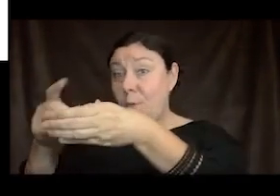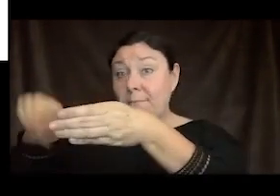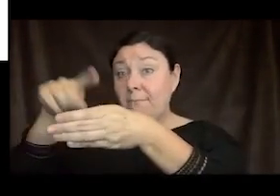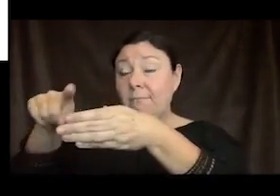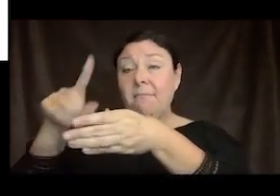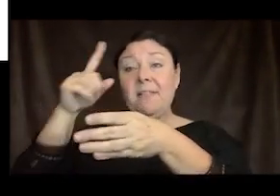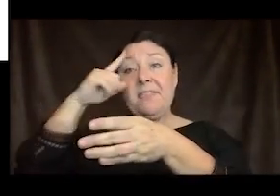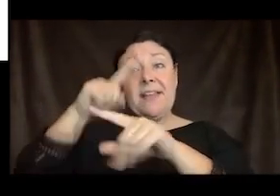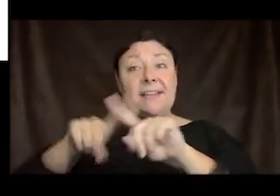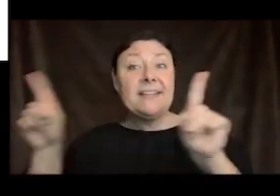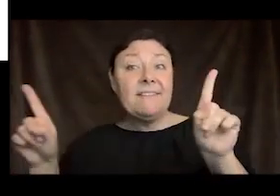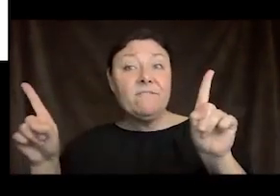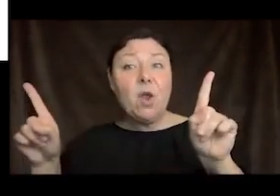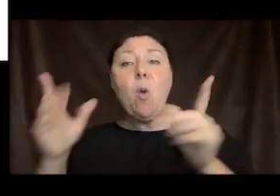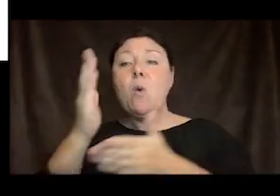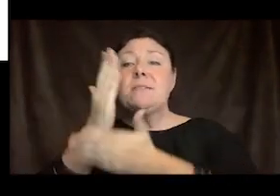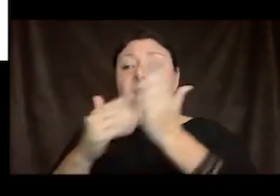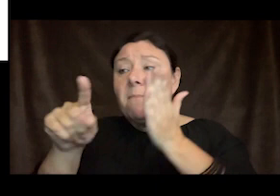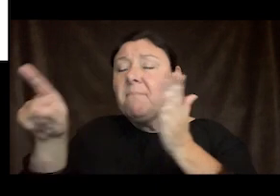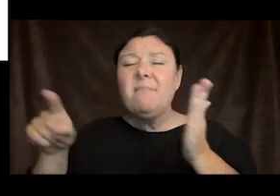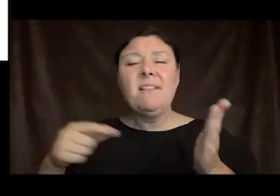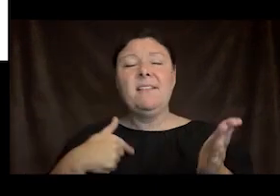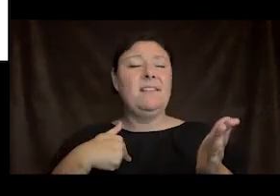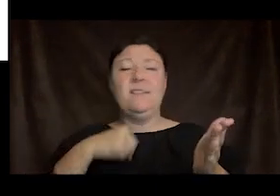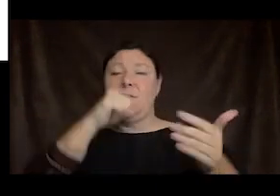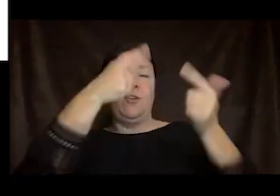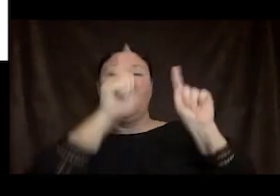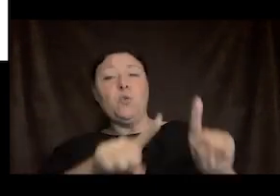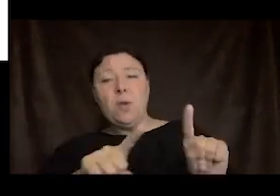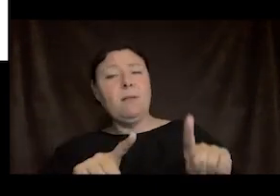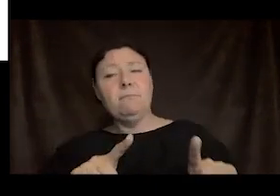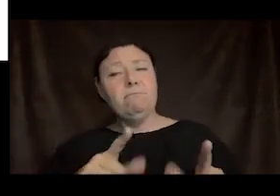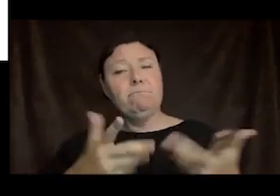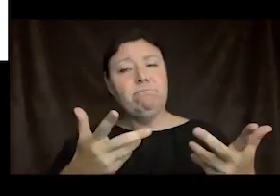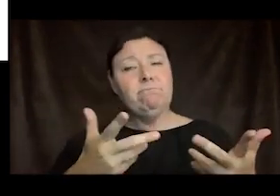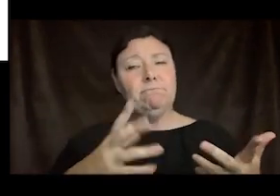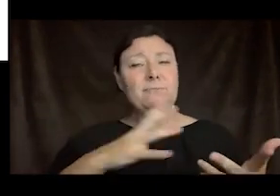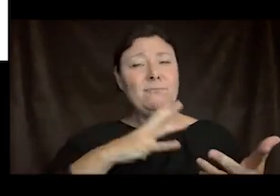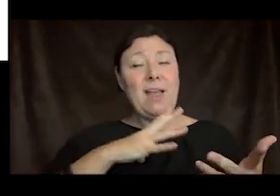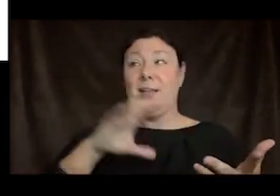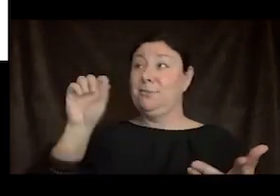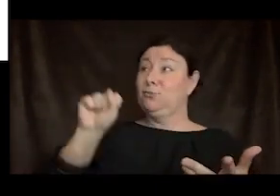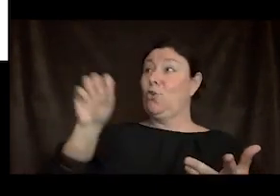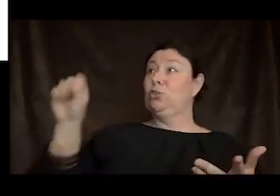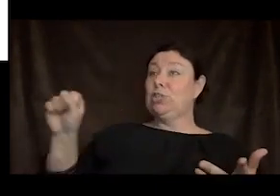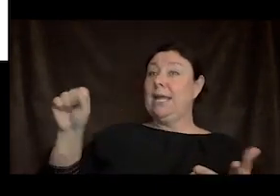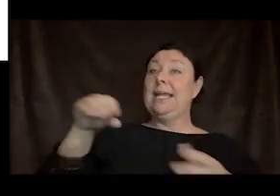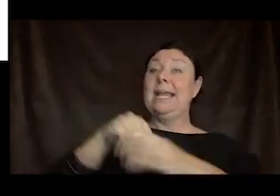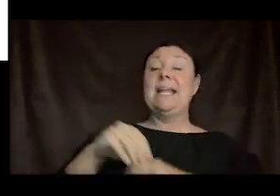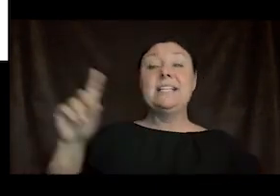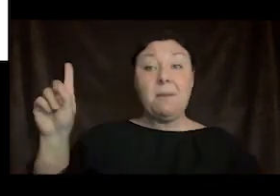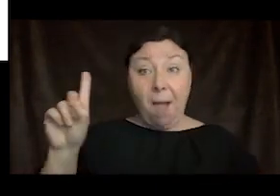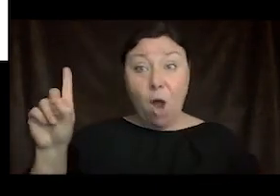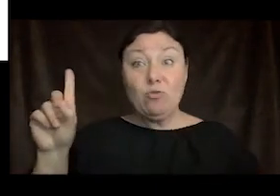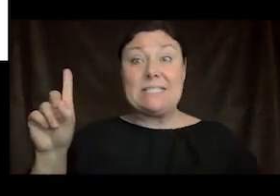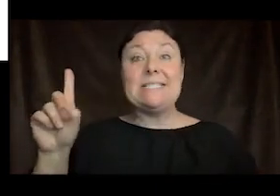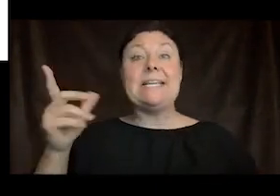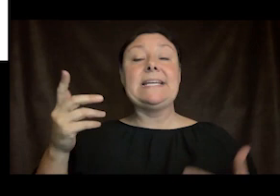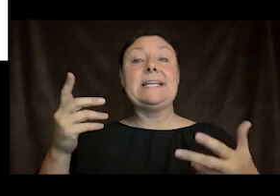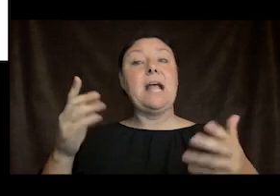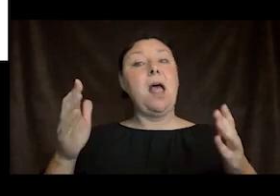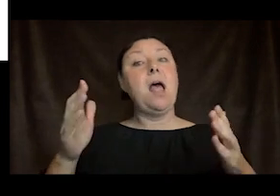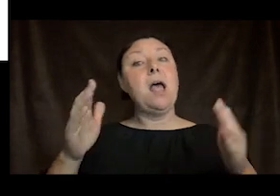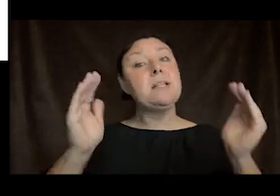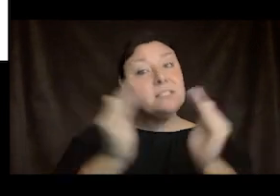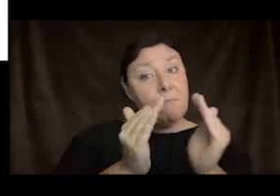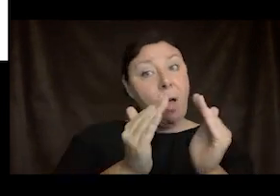those folks think differently, this is where, as social studies folks, we can say, well, in democracies, a small